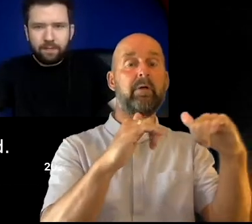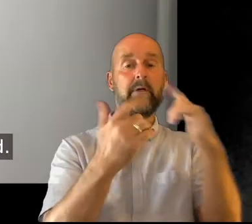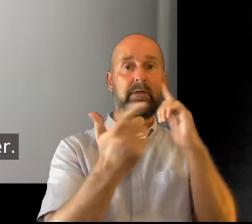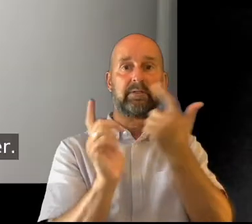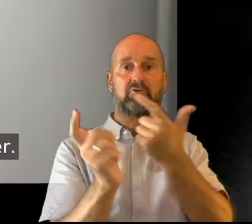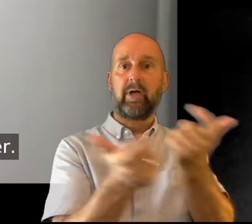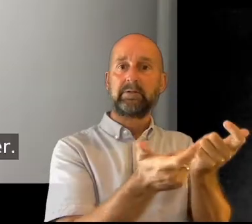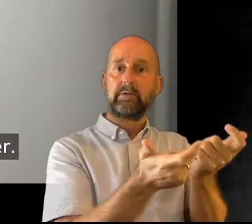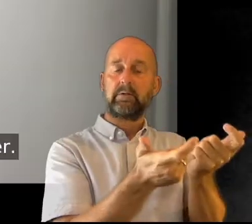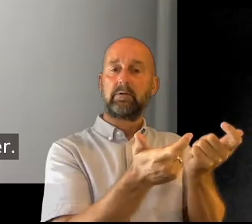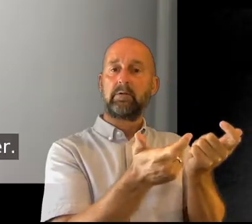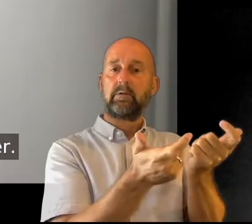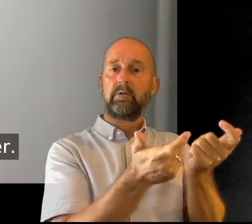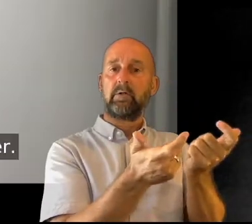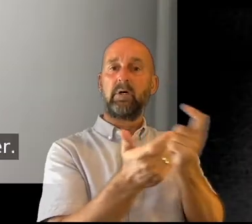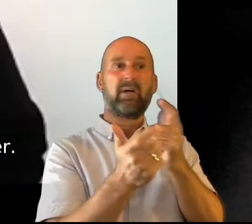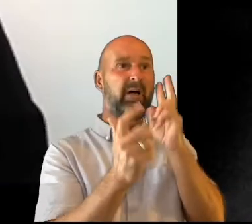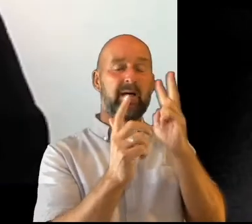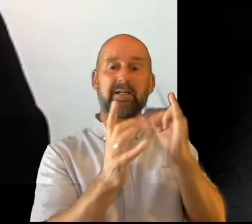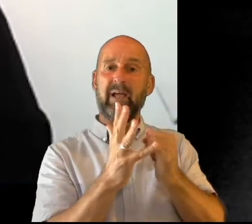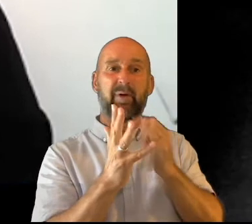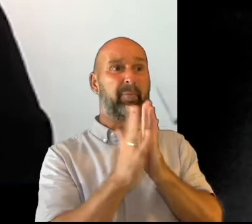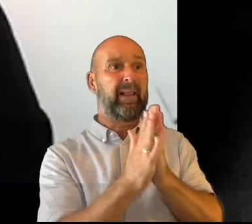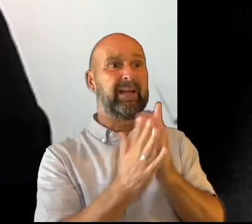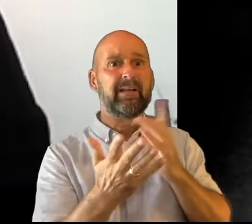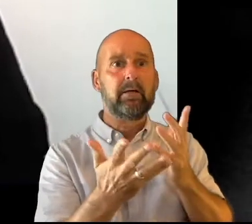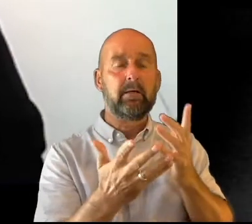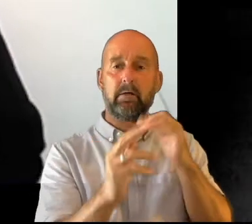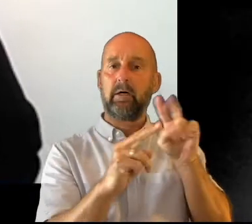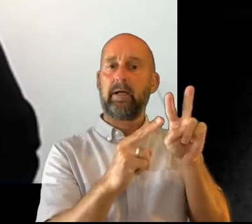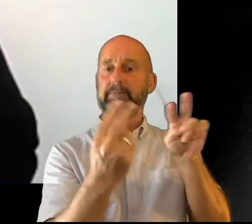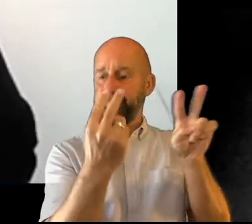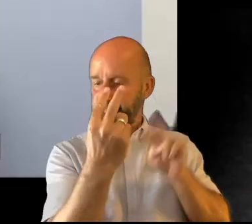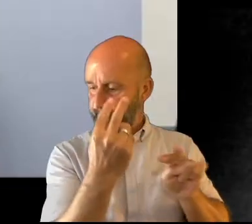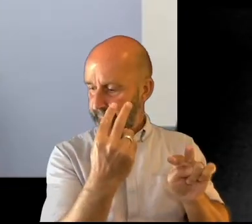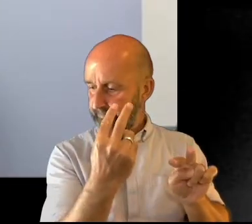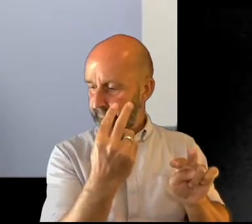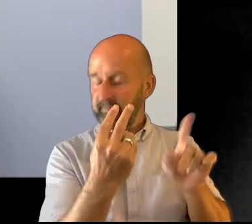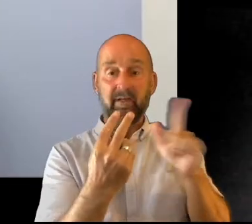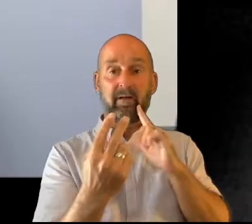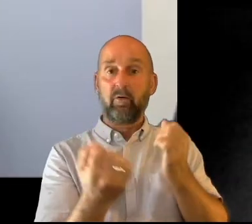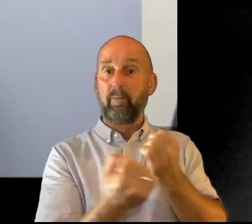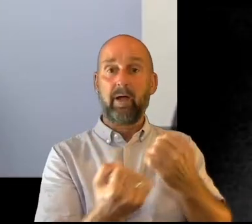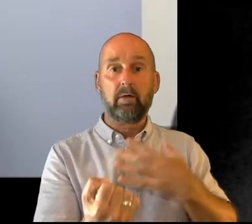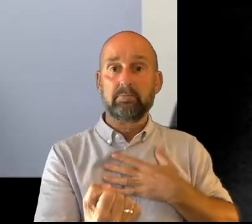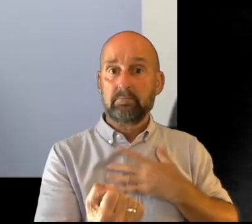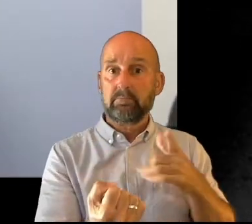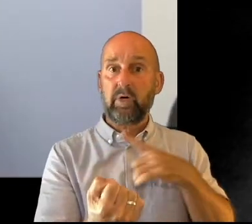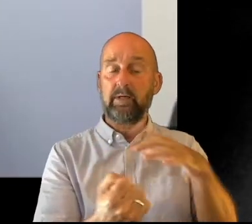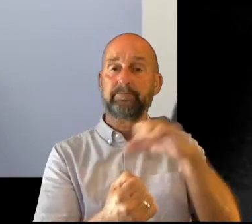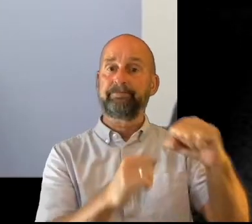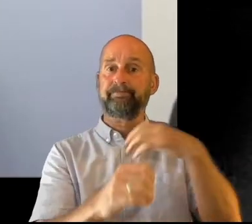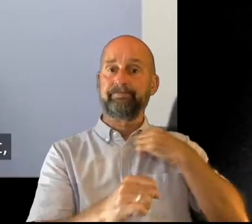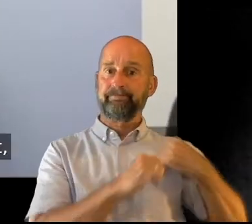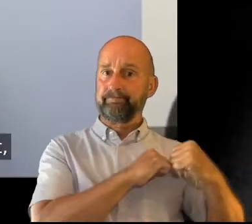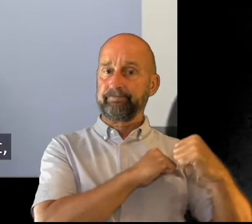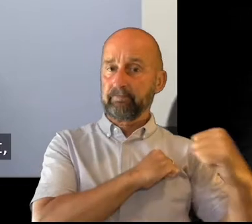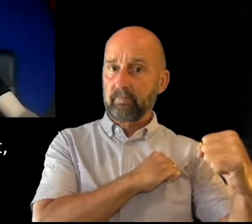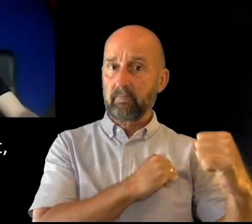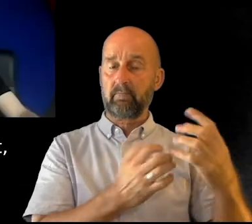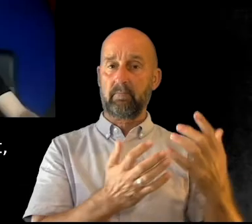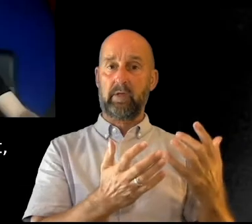distracted. She looks to Samrah, pleading with her. Samrah averts her gaze, powerless. Billy drags Samrah by the arm towards the glass room. As